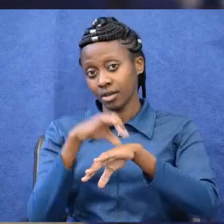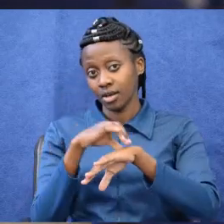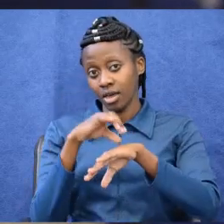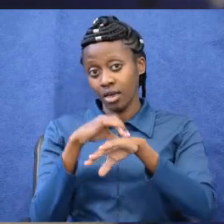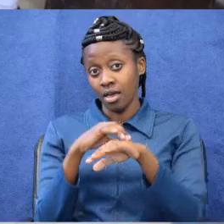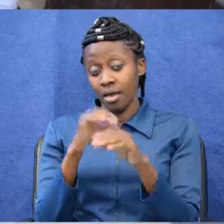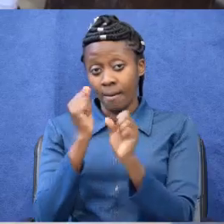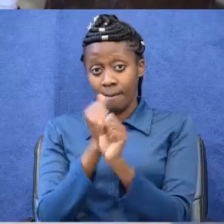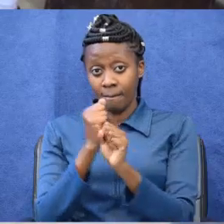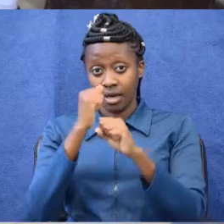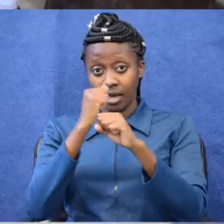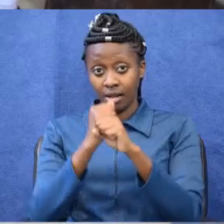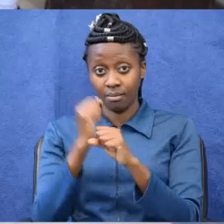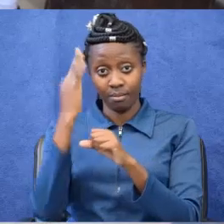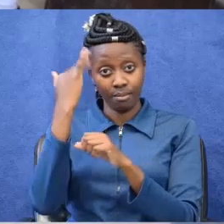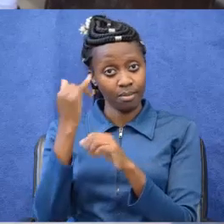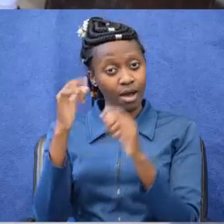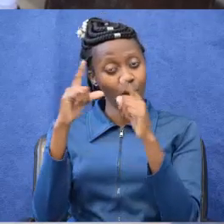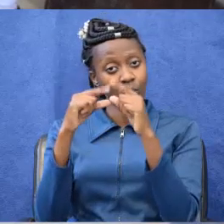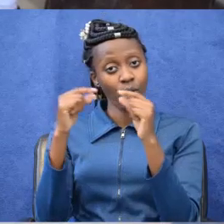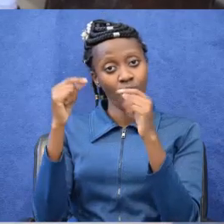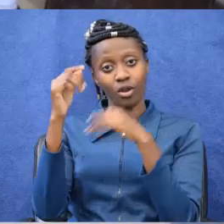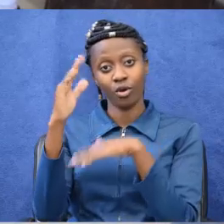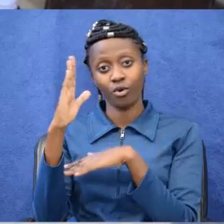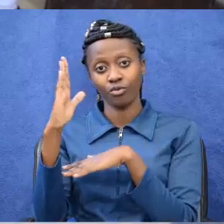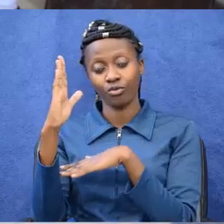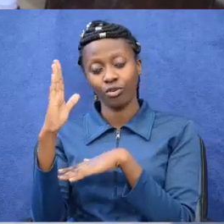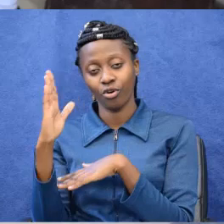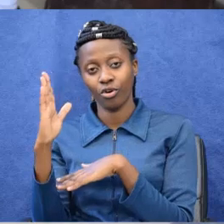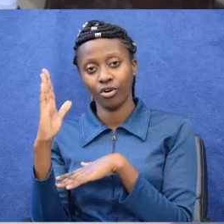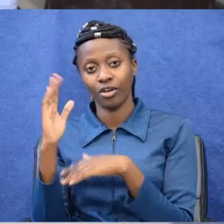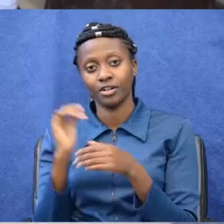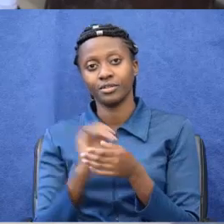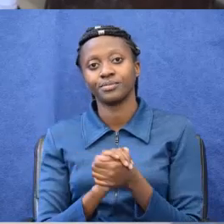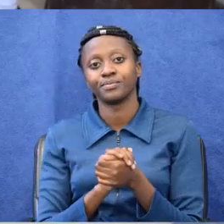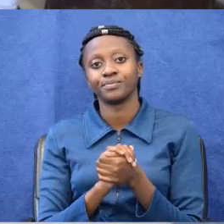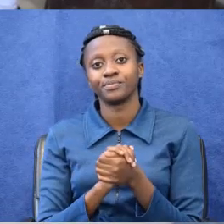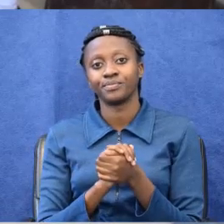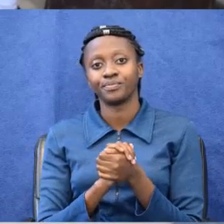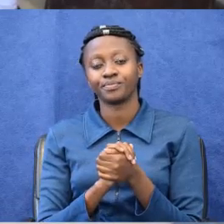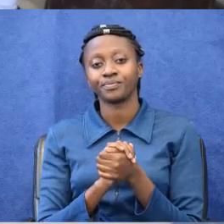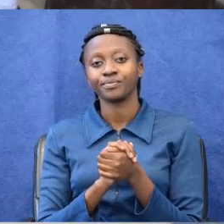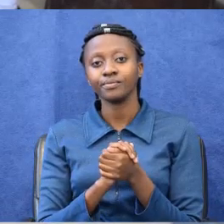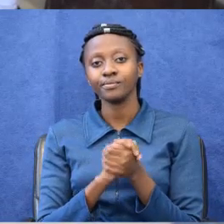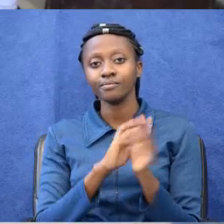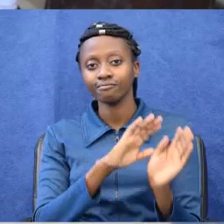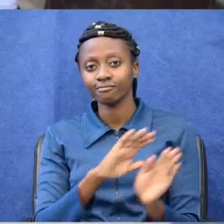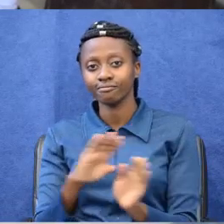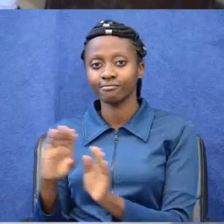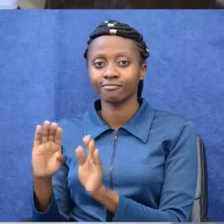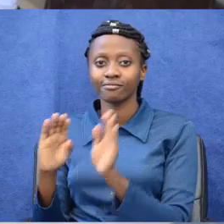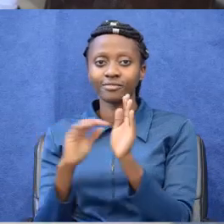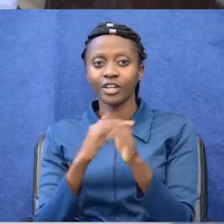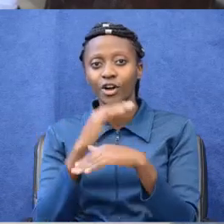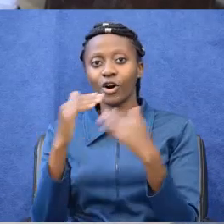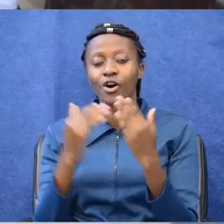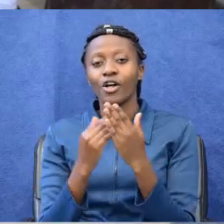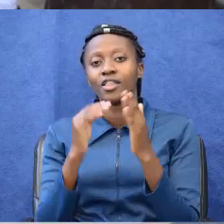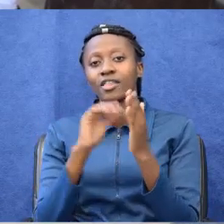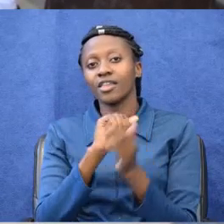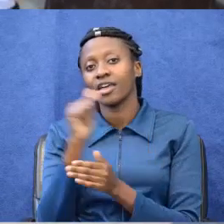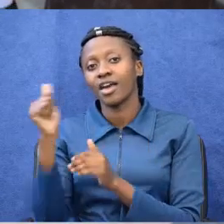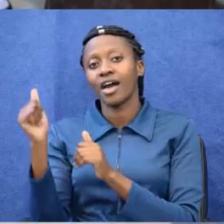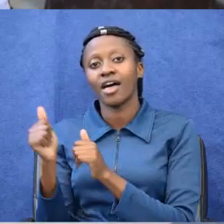These bones, they were dry bones, they were made by the word of the Lord. All the other